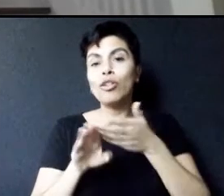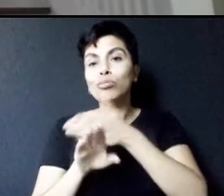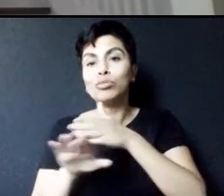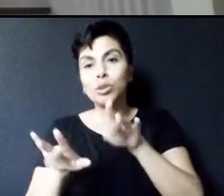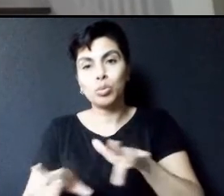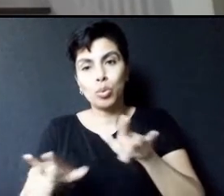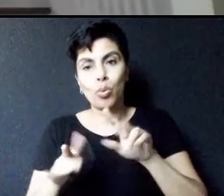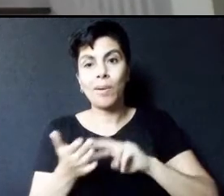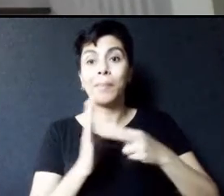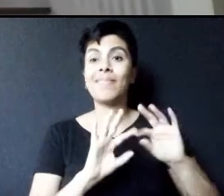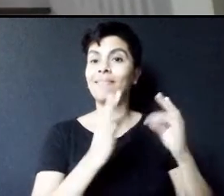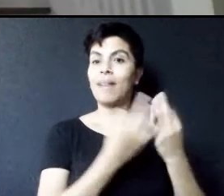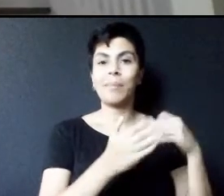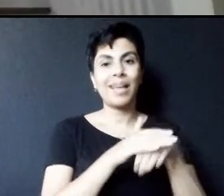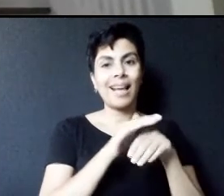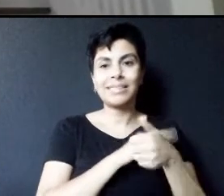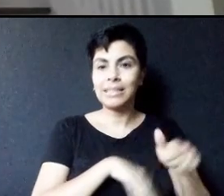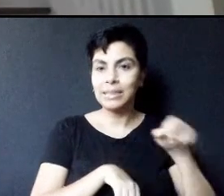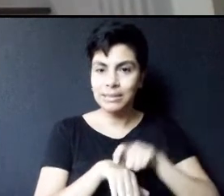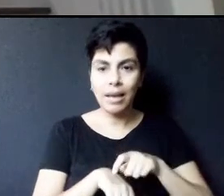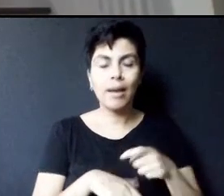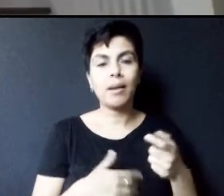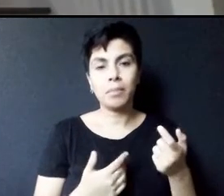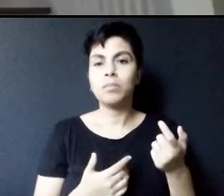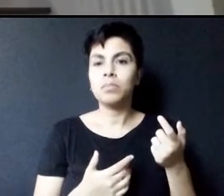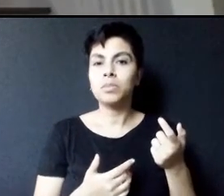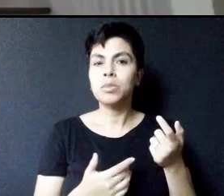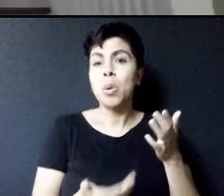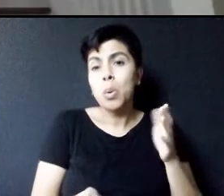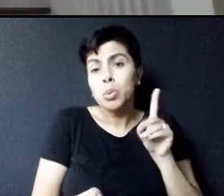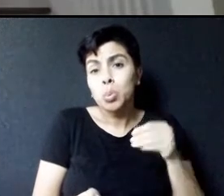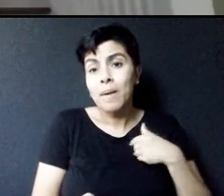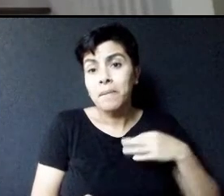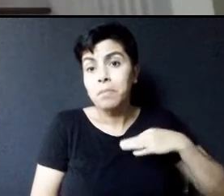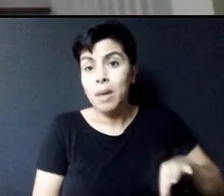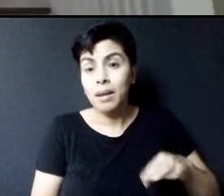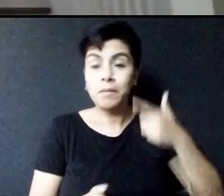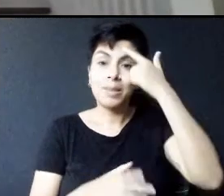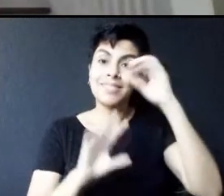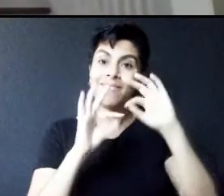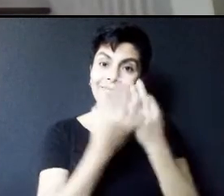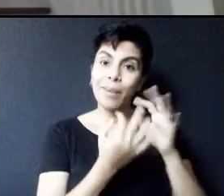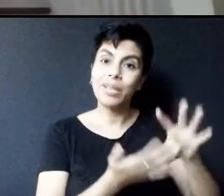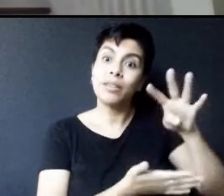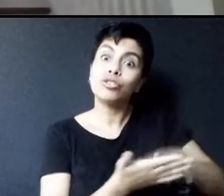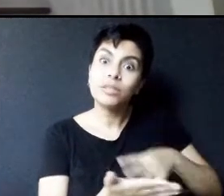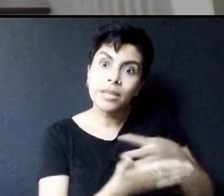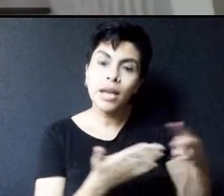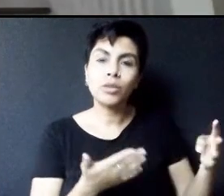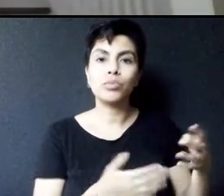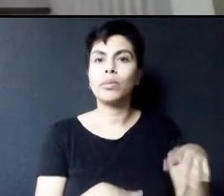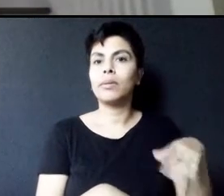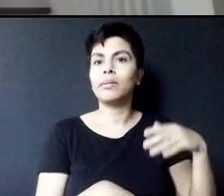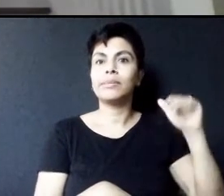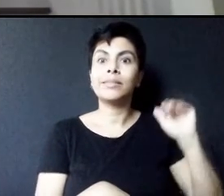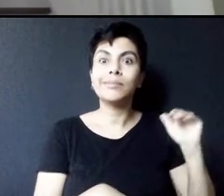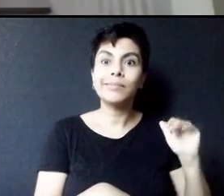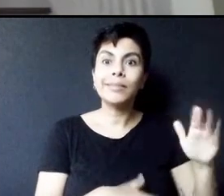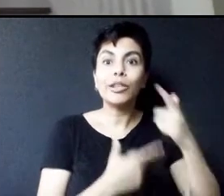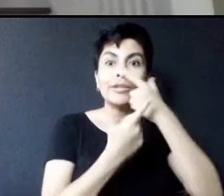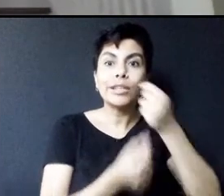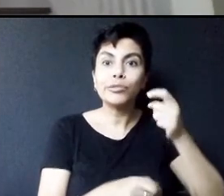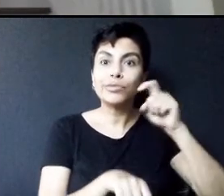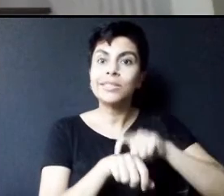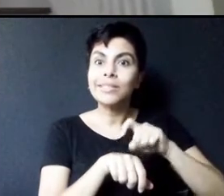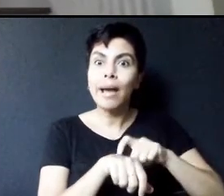and families can access at any time, which has its own advantage because families have a different schedule. Kids might have